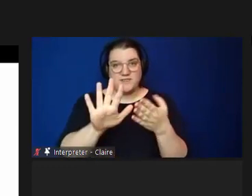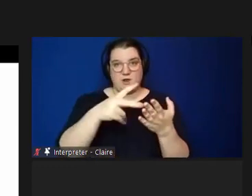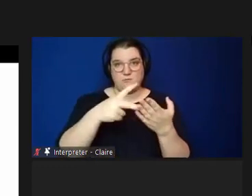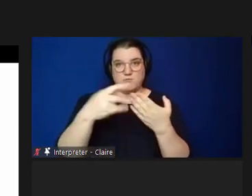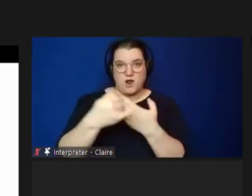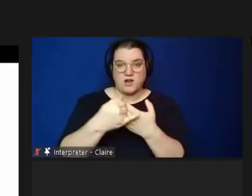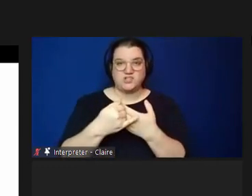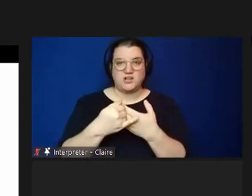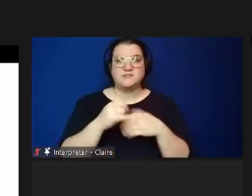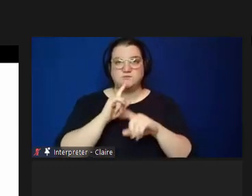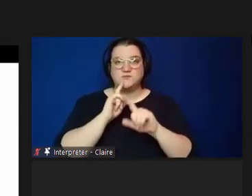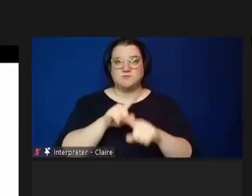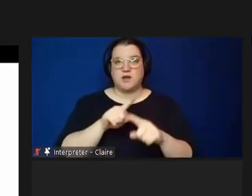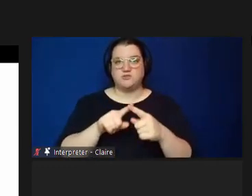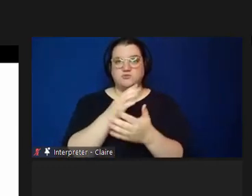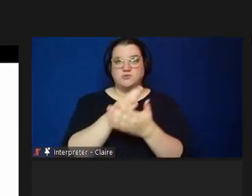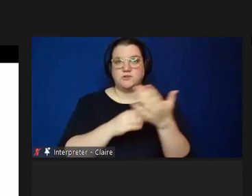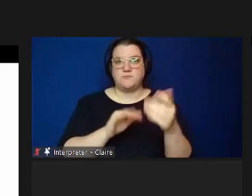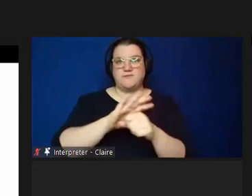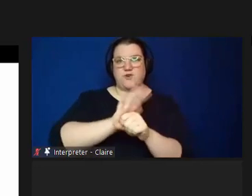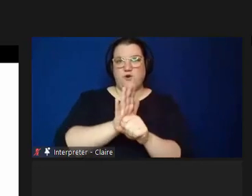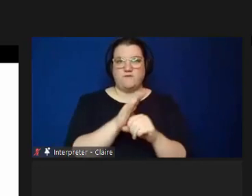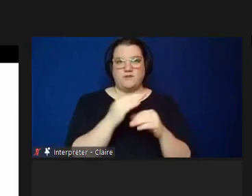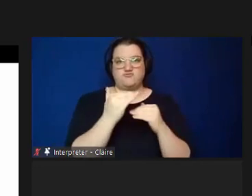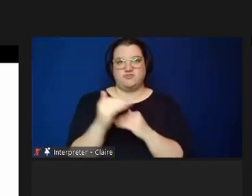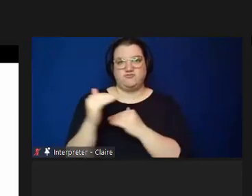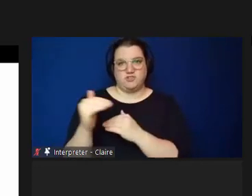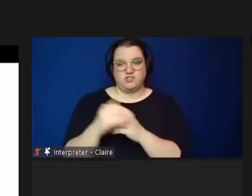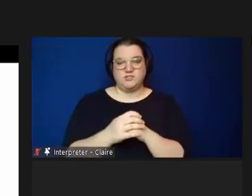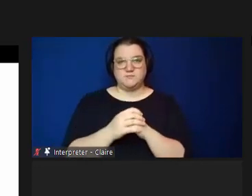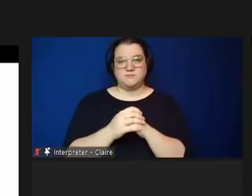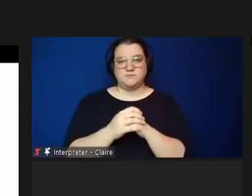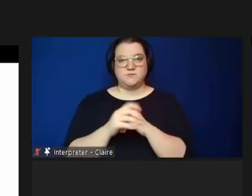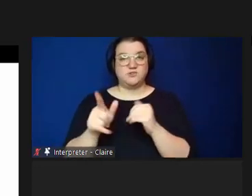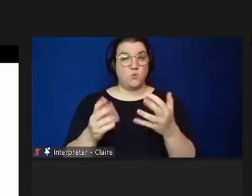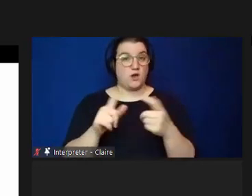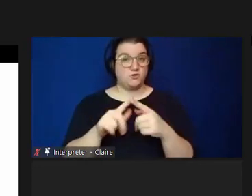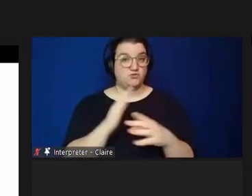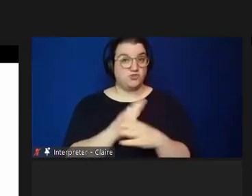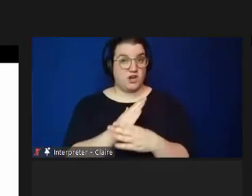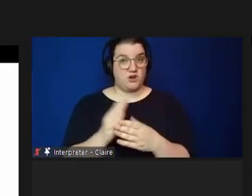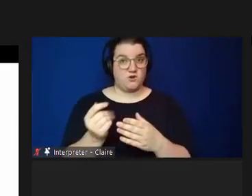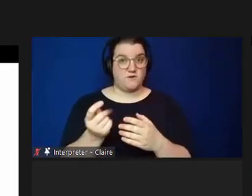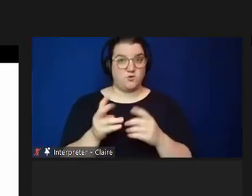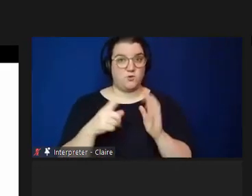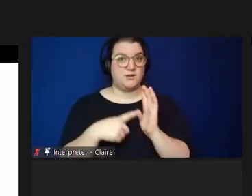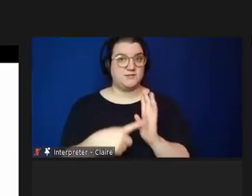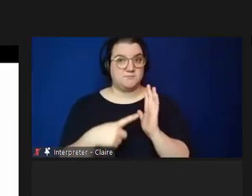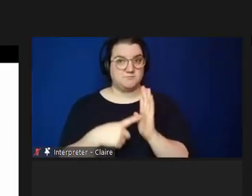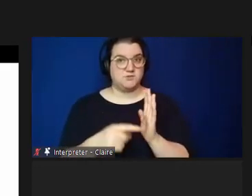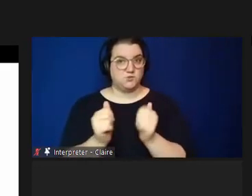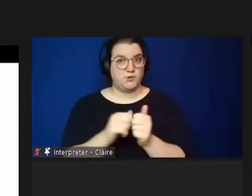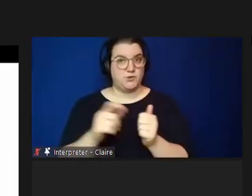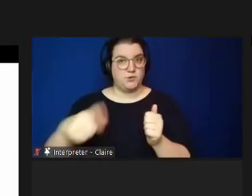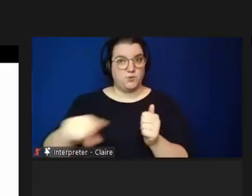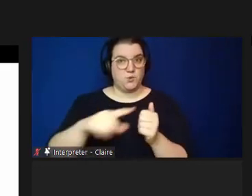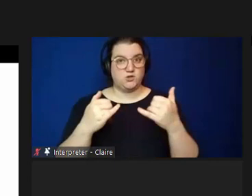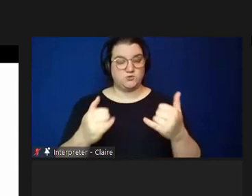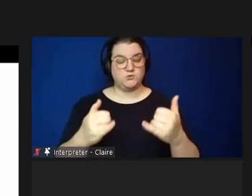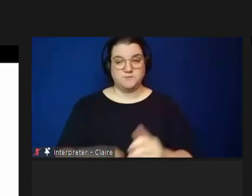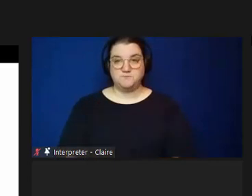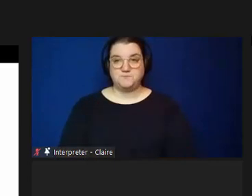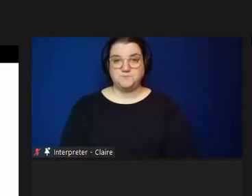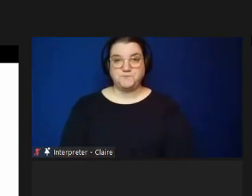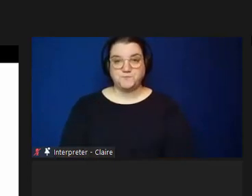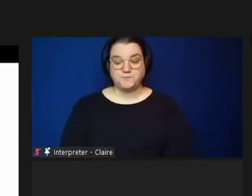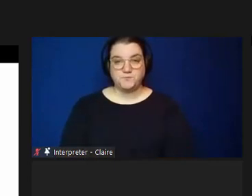in response to some of the COVID restrictions. And so I just wanted to share a couple of examples with you all today.